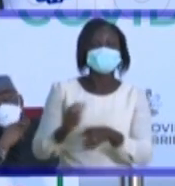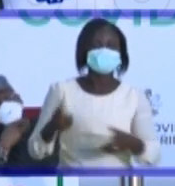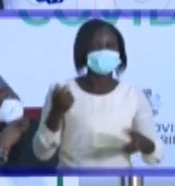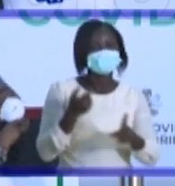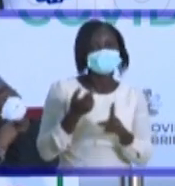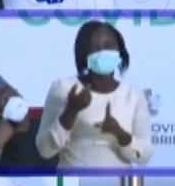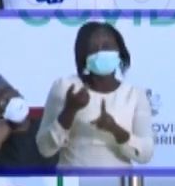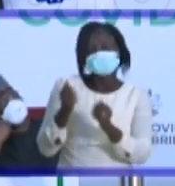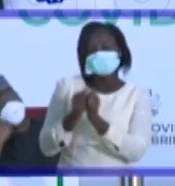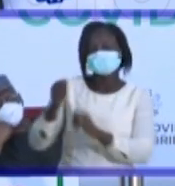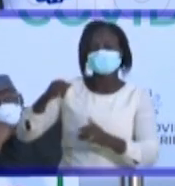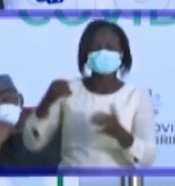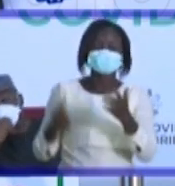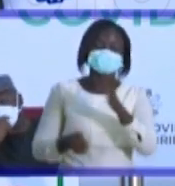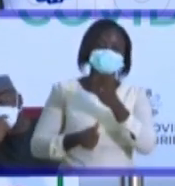cadres of workers.